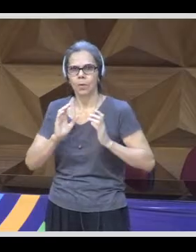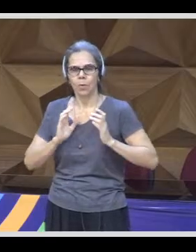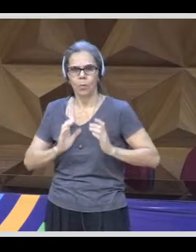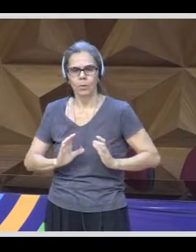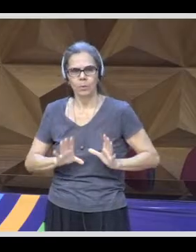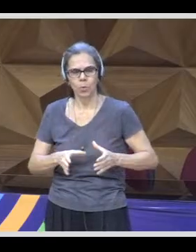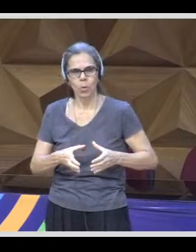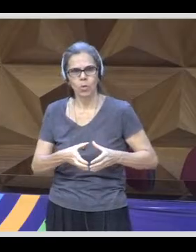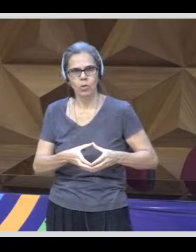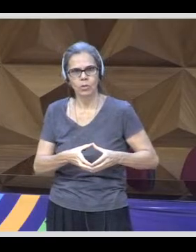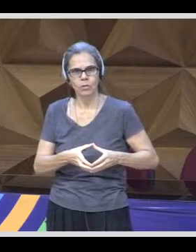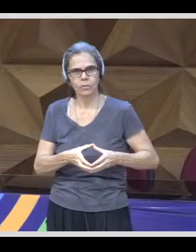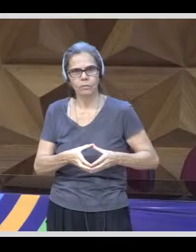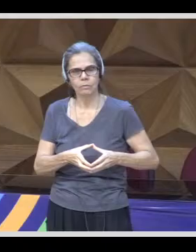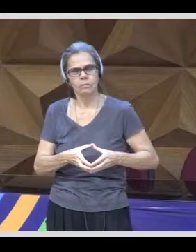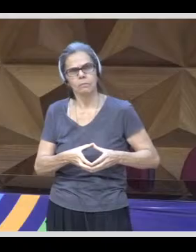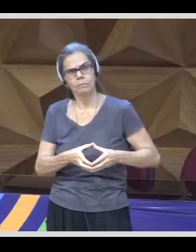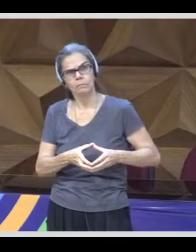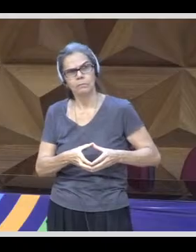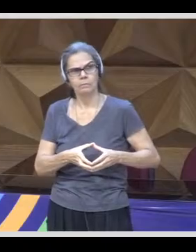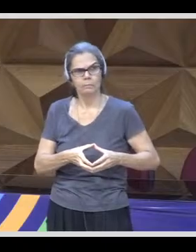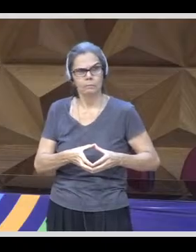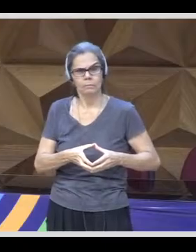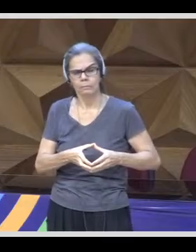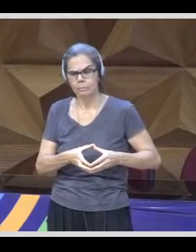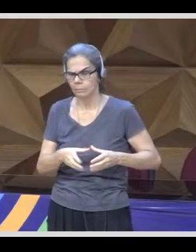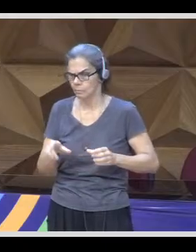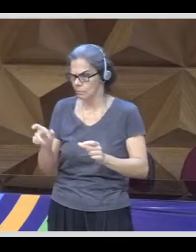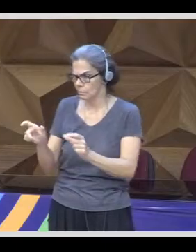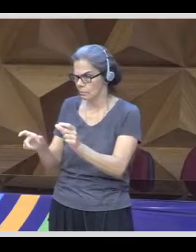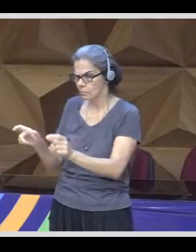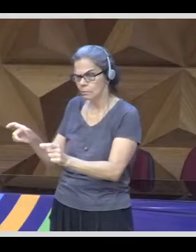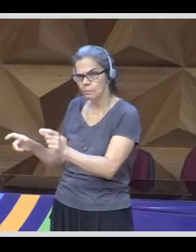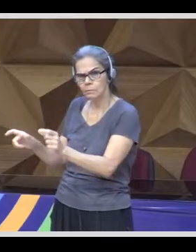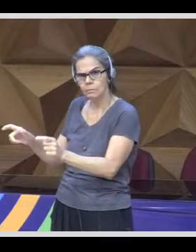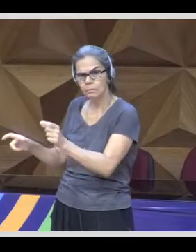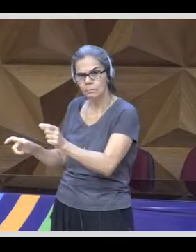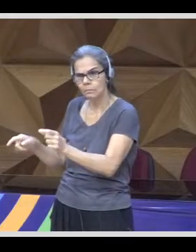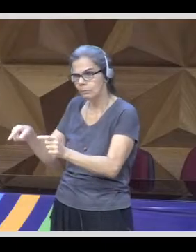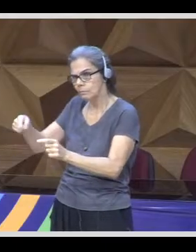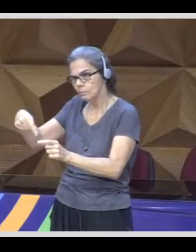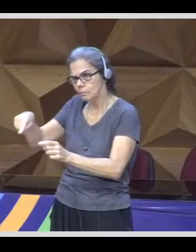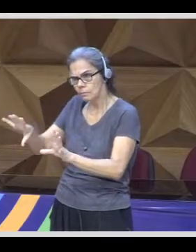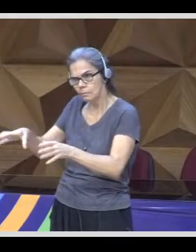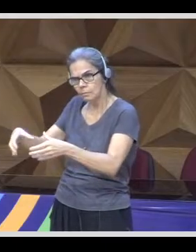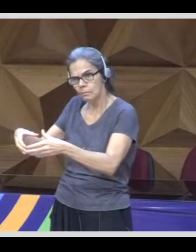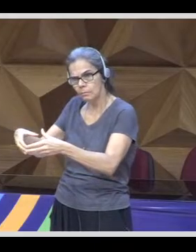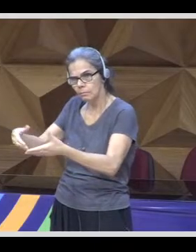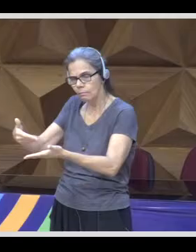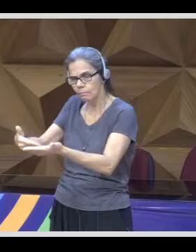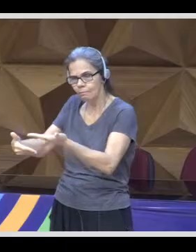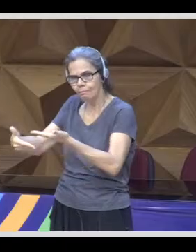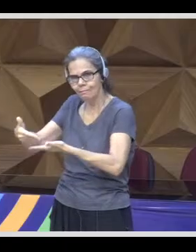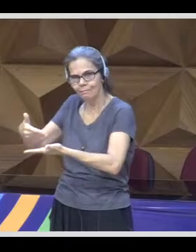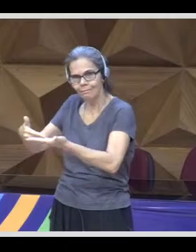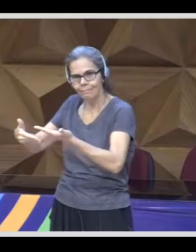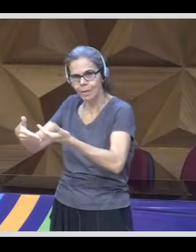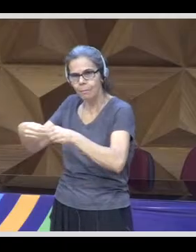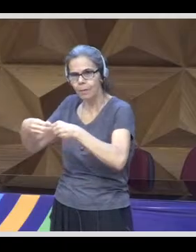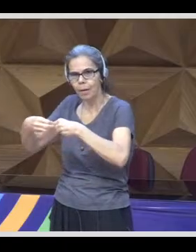connecting users who interact to disseminate particular pieces of content. You build a network of